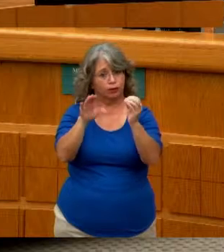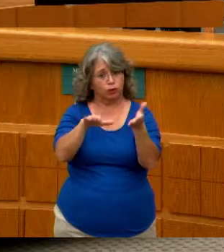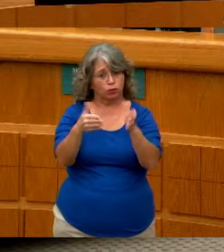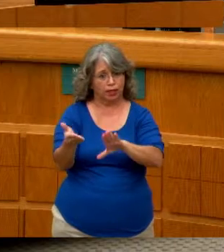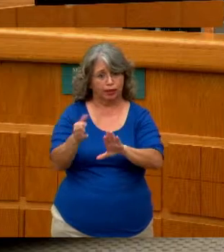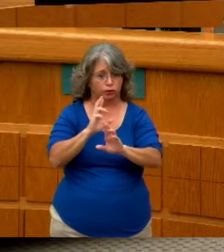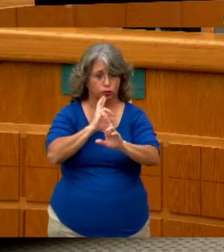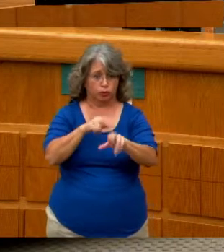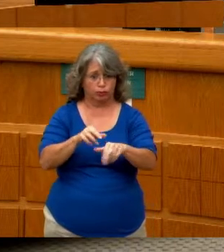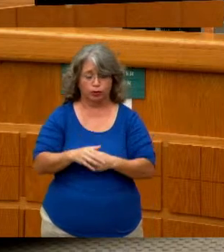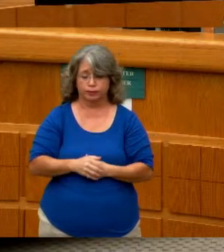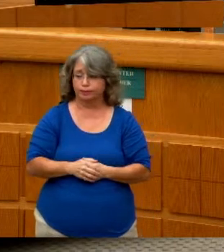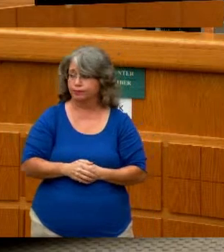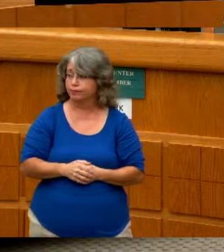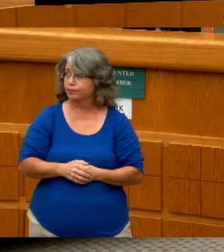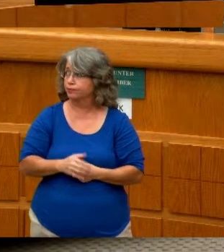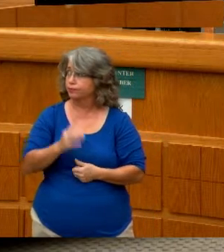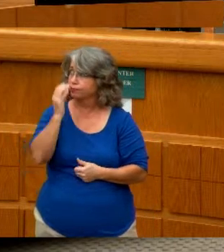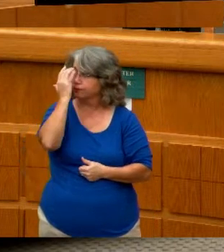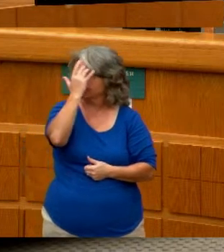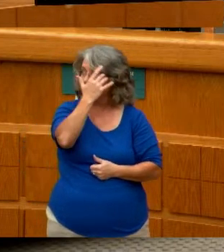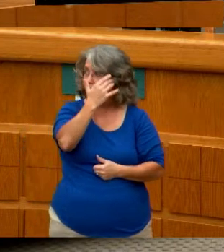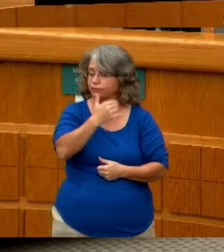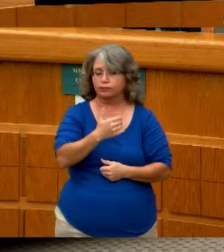deaths reported today. Next slide.